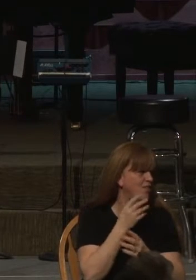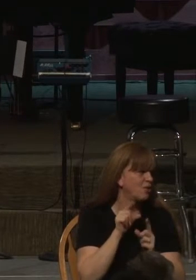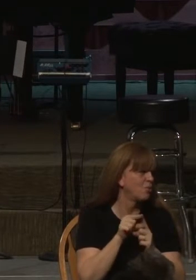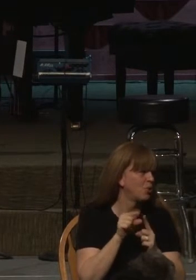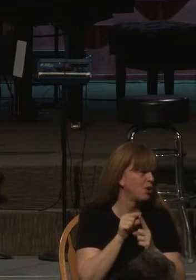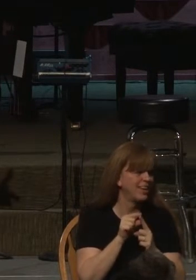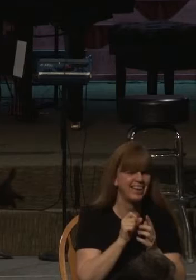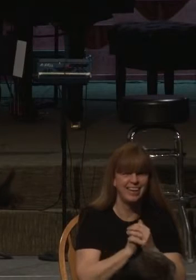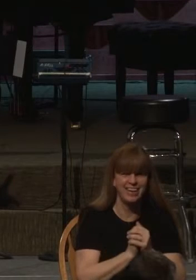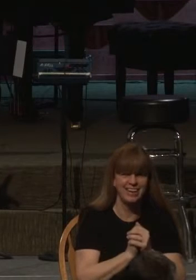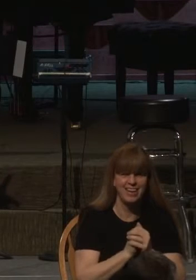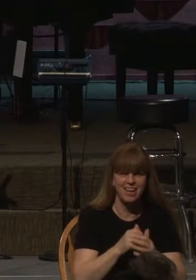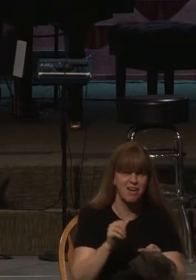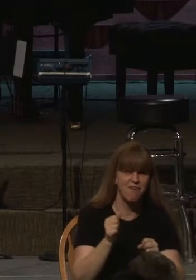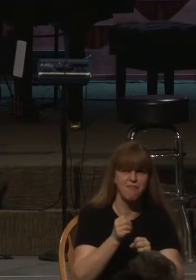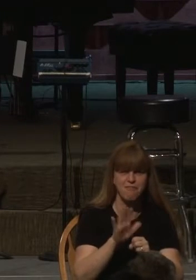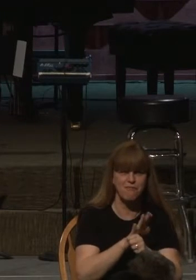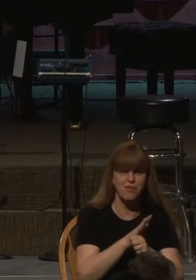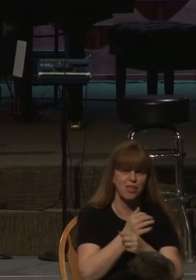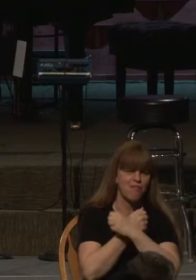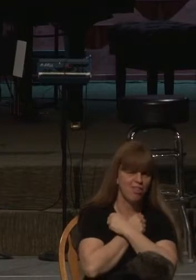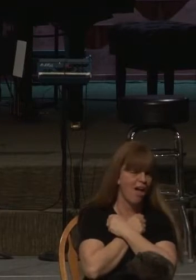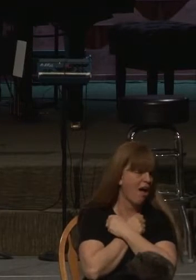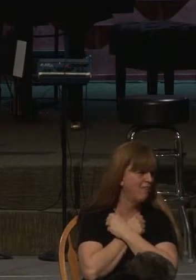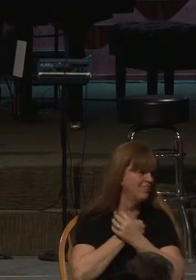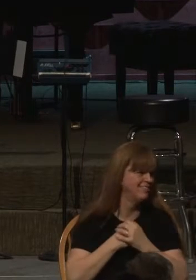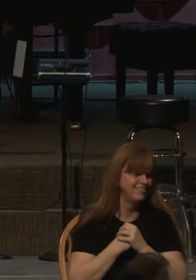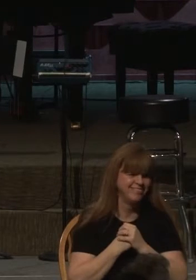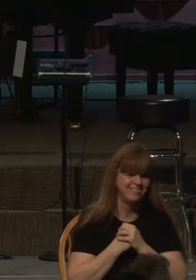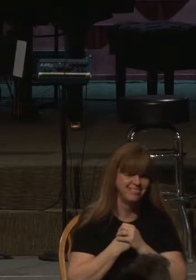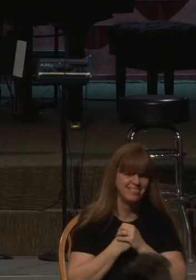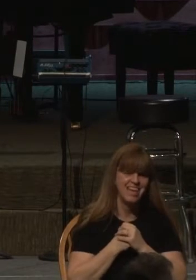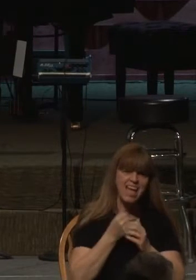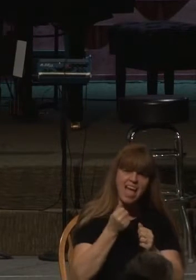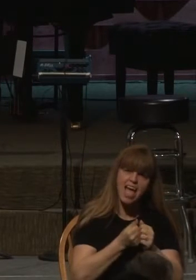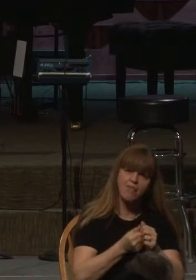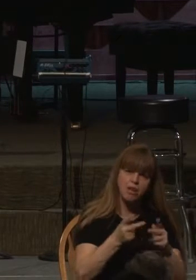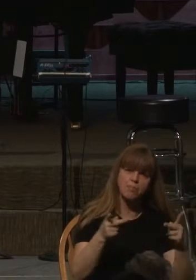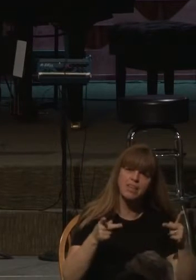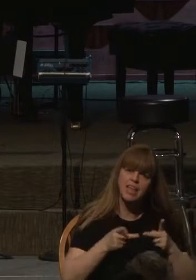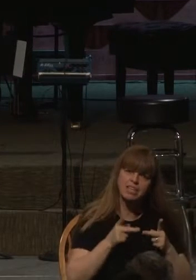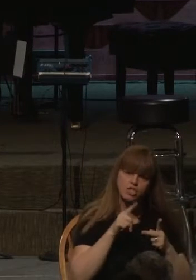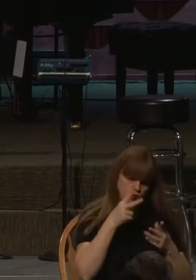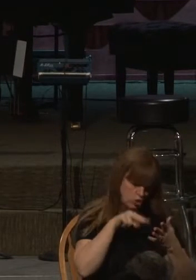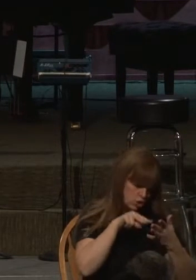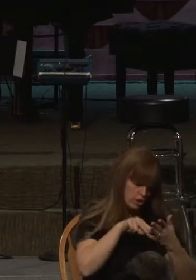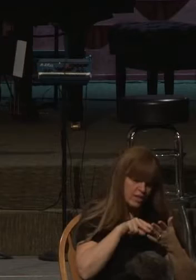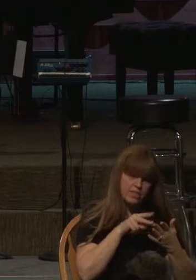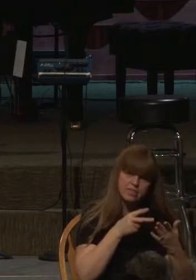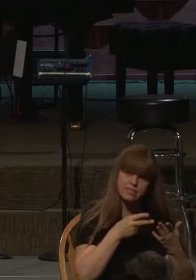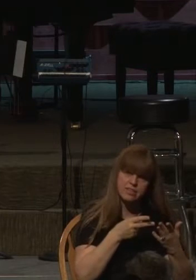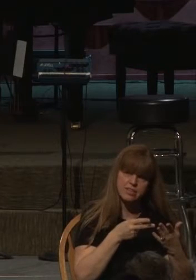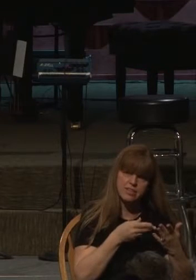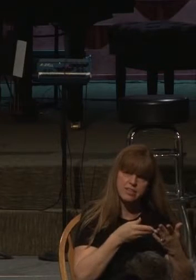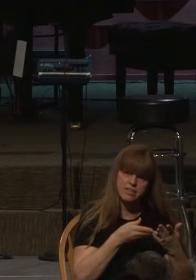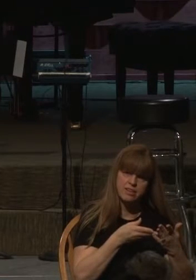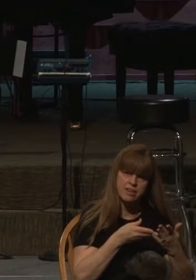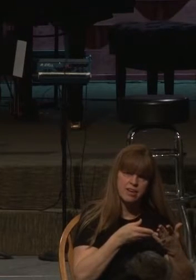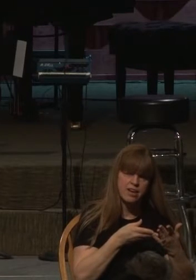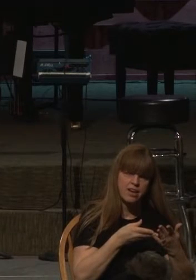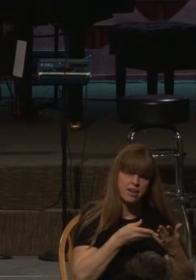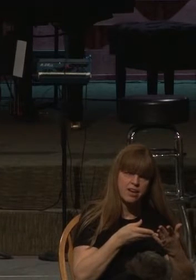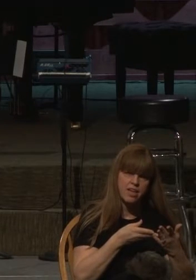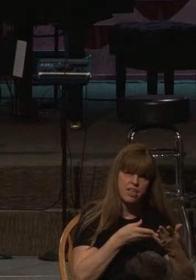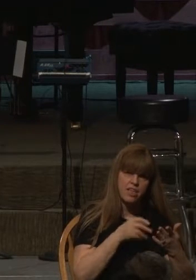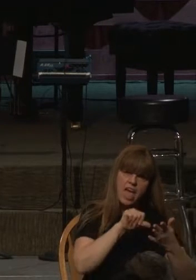of love. That's right. Every place you turn in this passage that I've read to you today, the